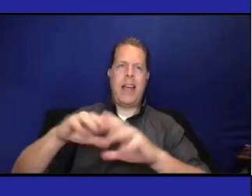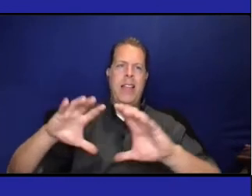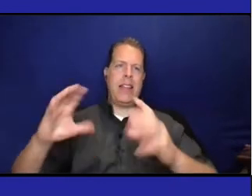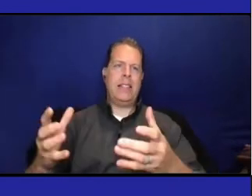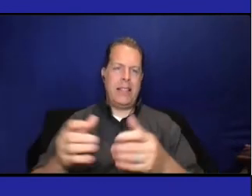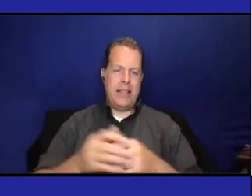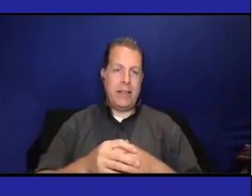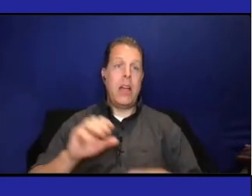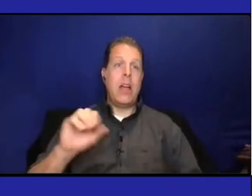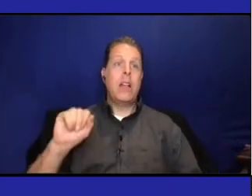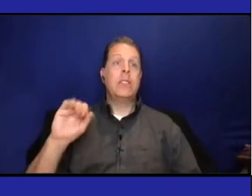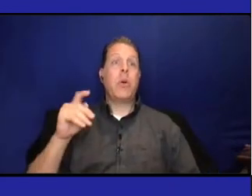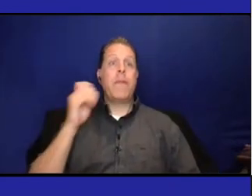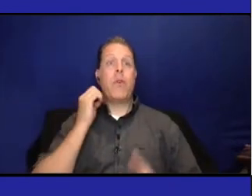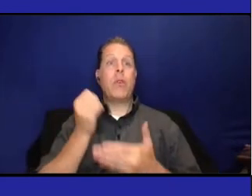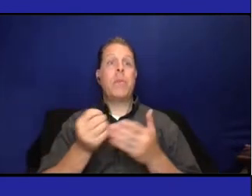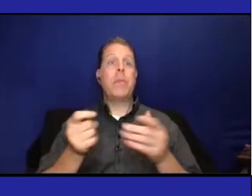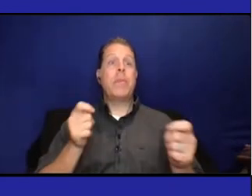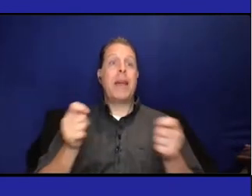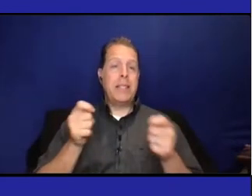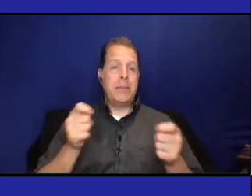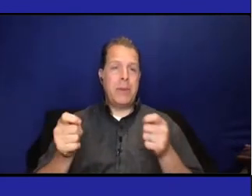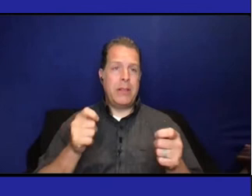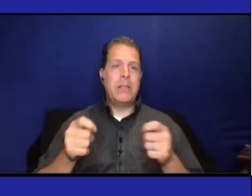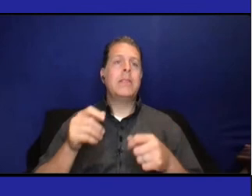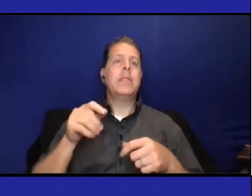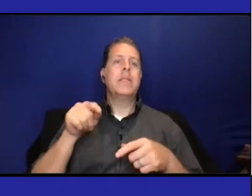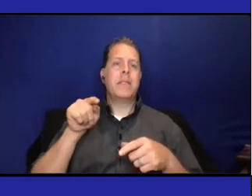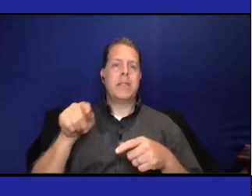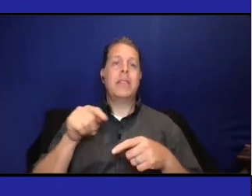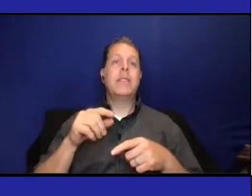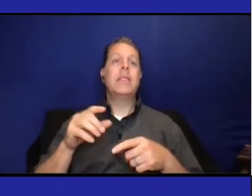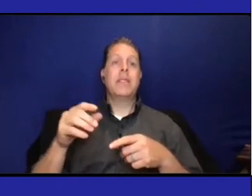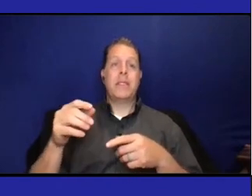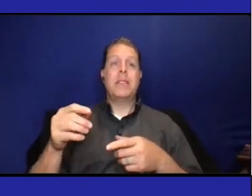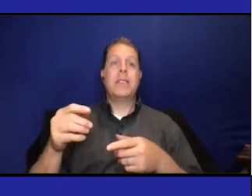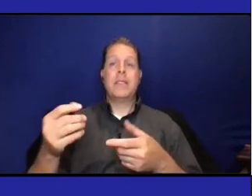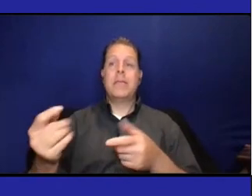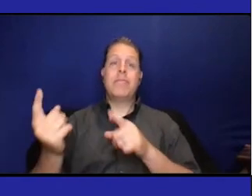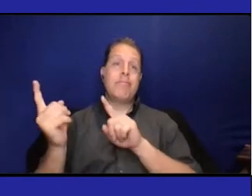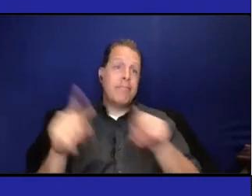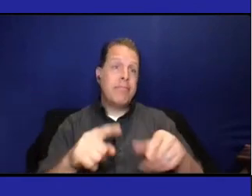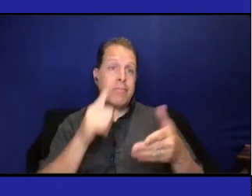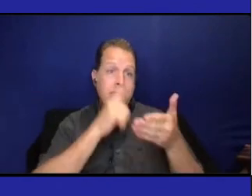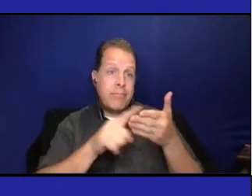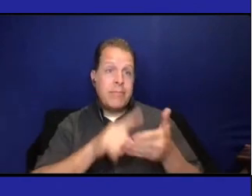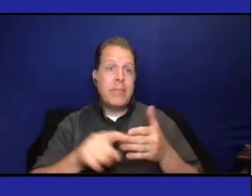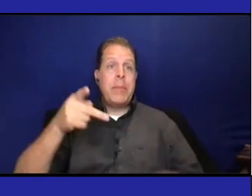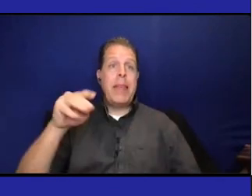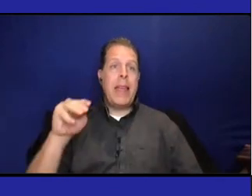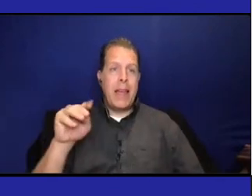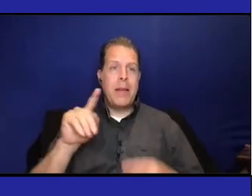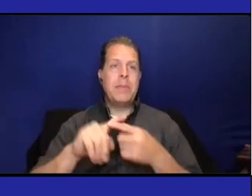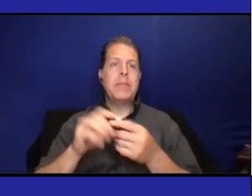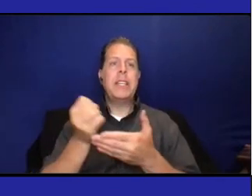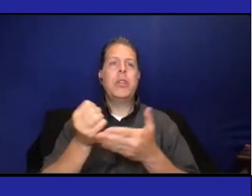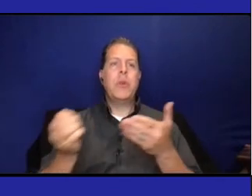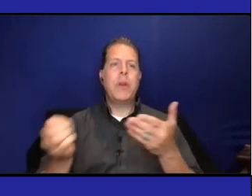for equipment management is incoming inspections, PMs, equipment